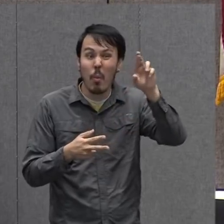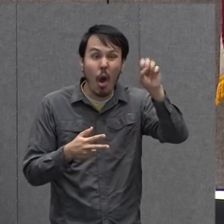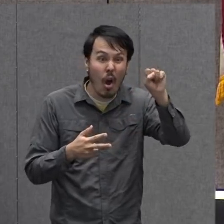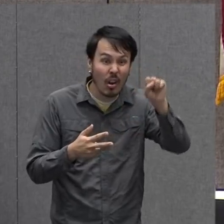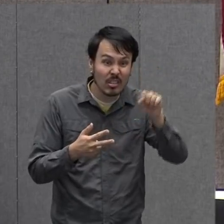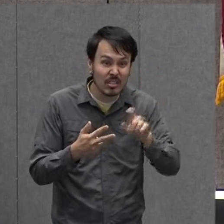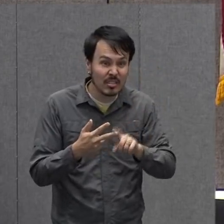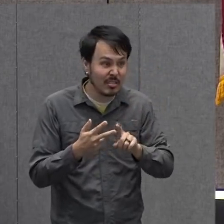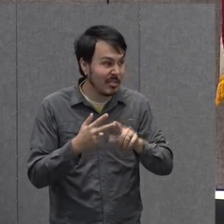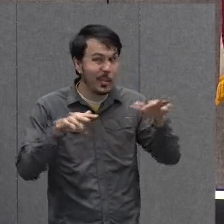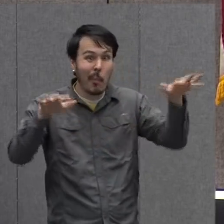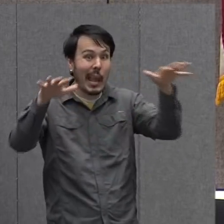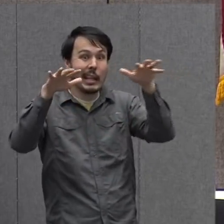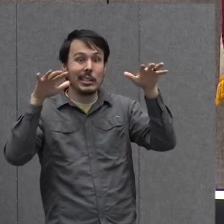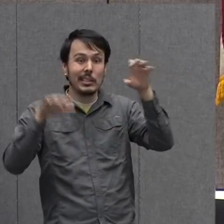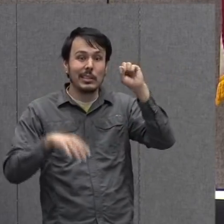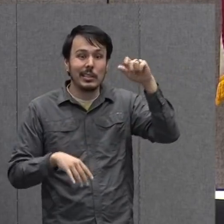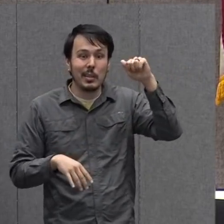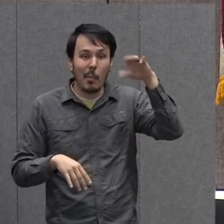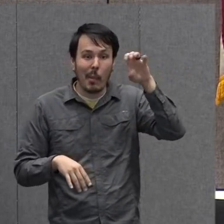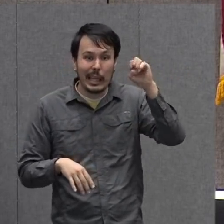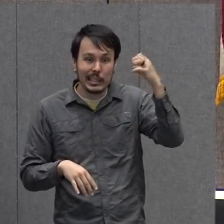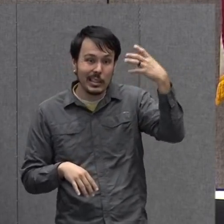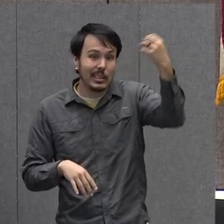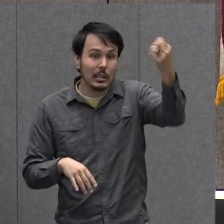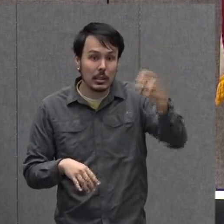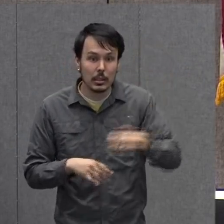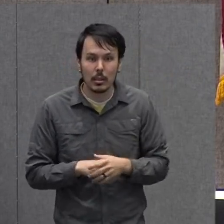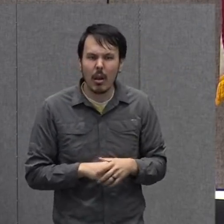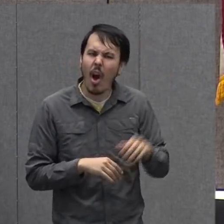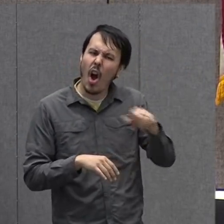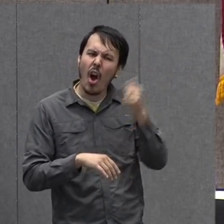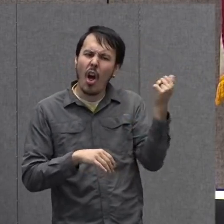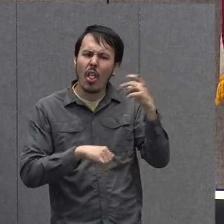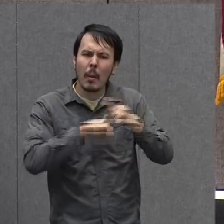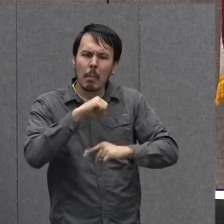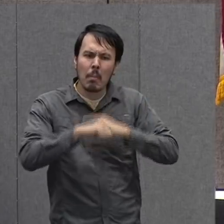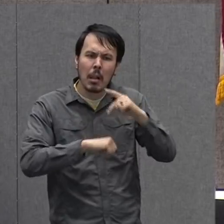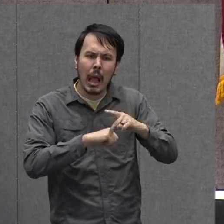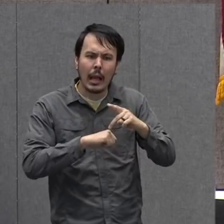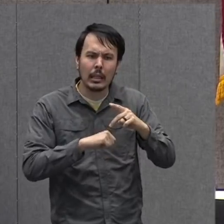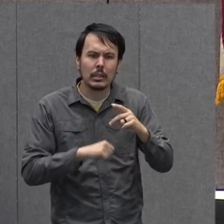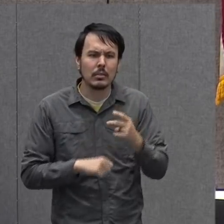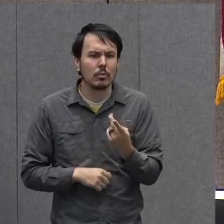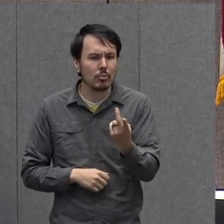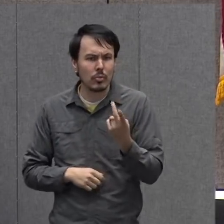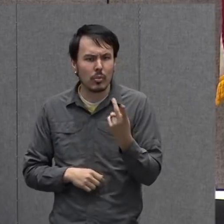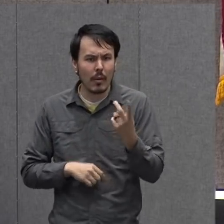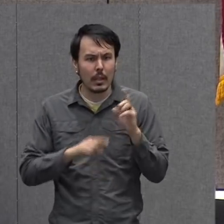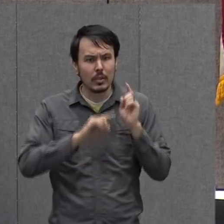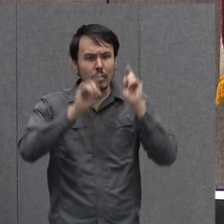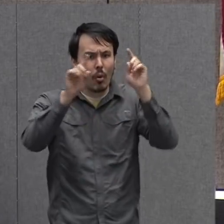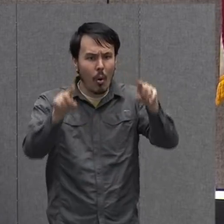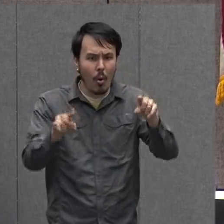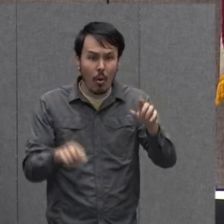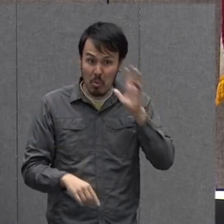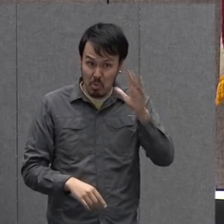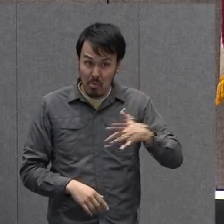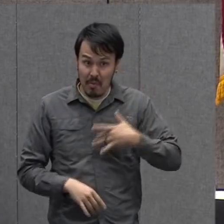people fall off the earth? Well, let's take a look here at a globe. So if